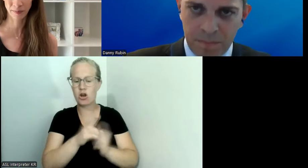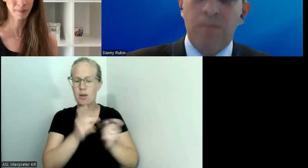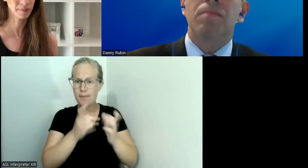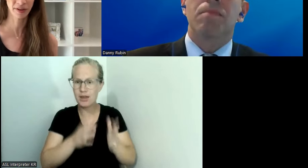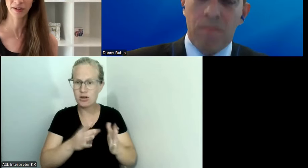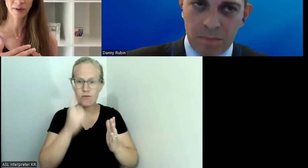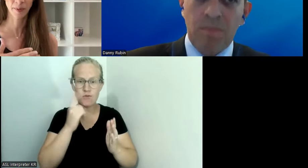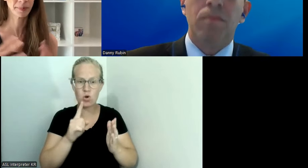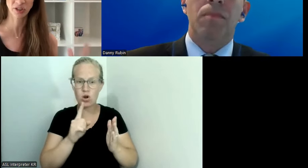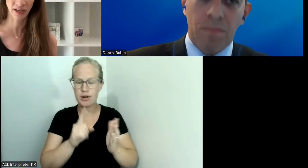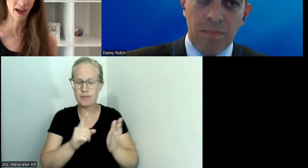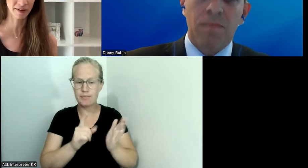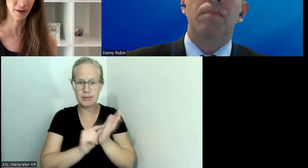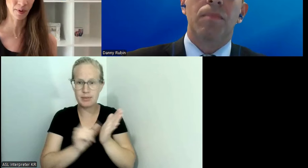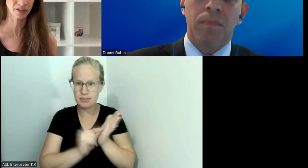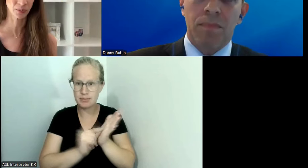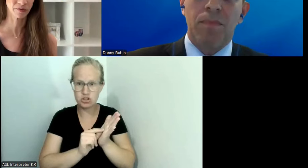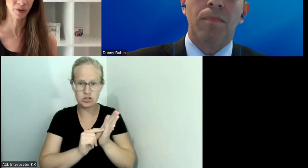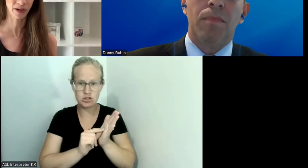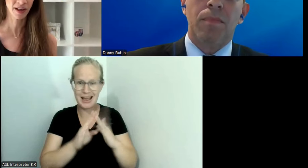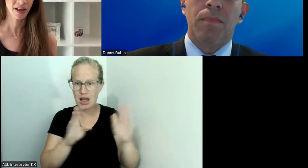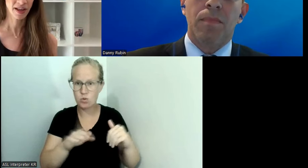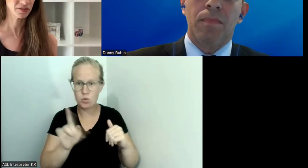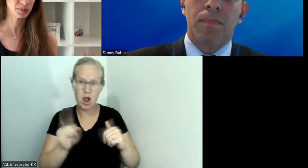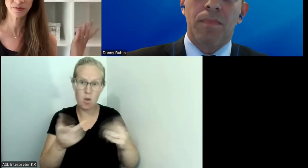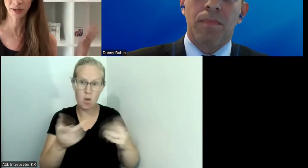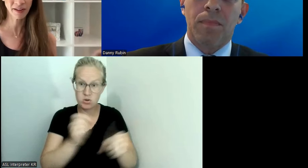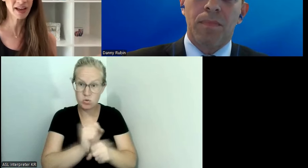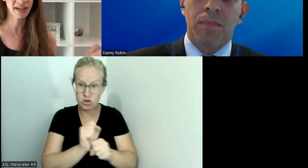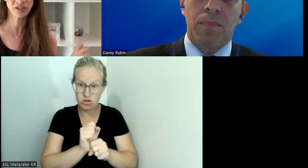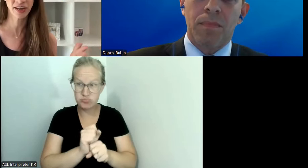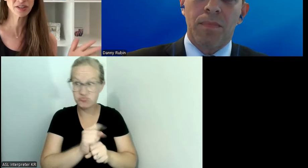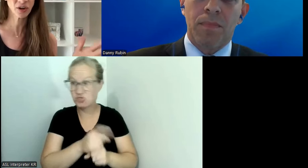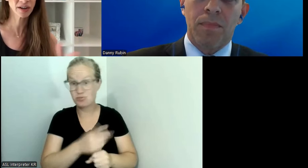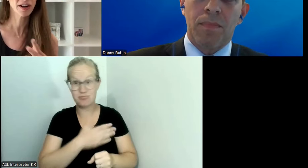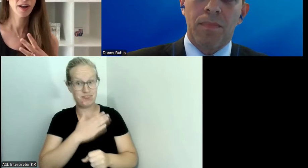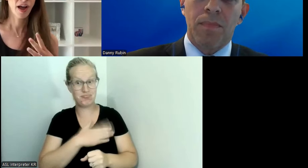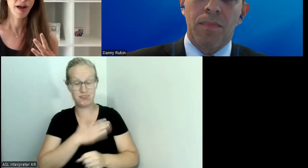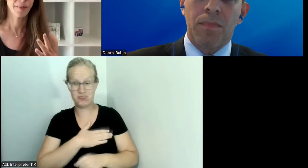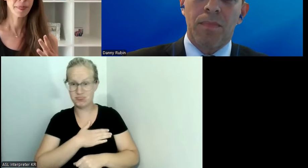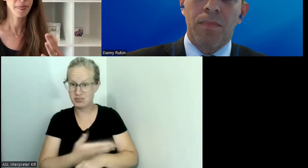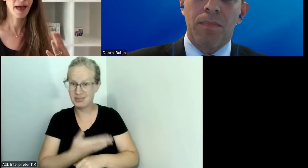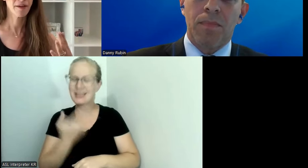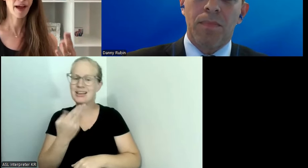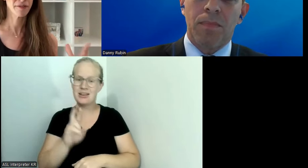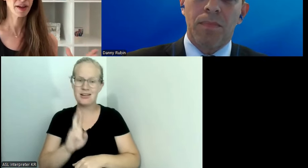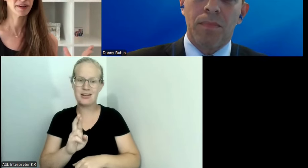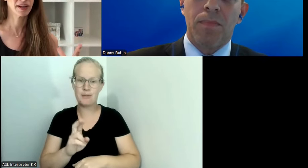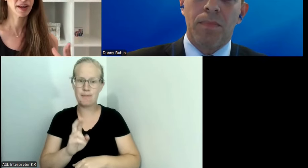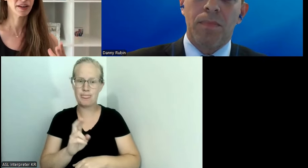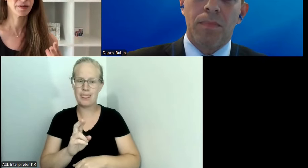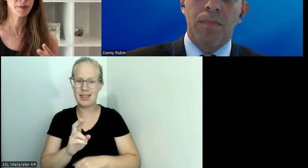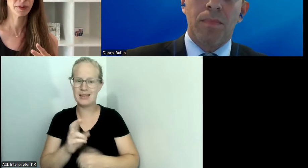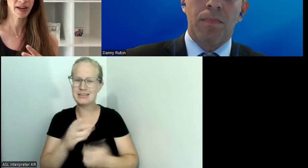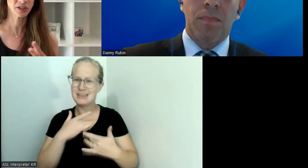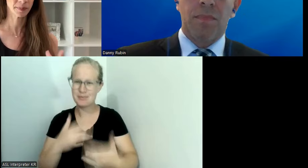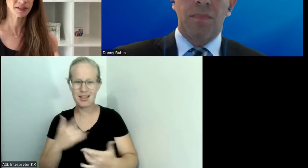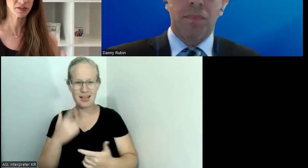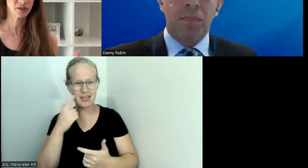a publishing house that I wanted to work for. and she was very glad it's HR. Um, I, I find like